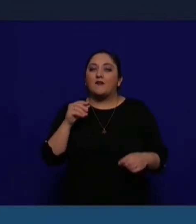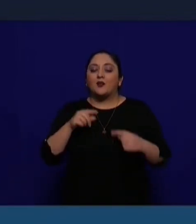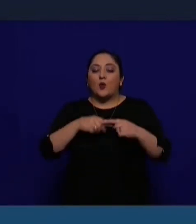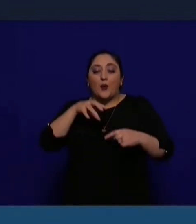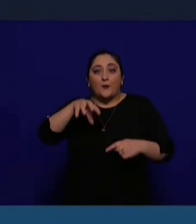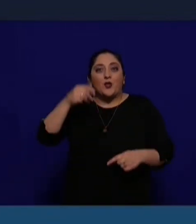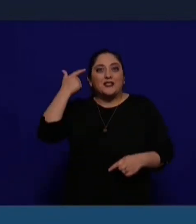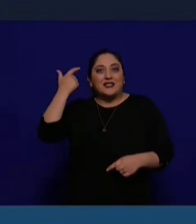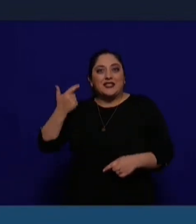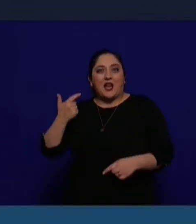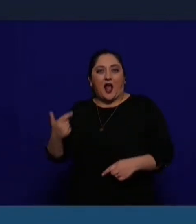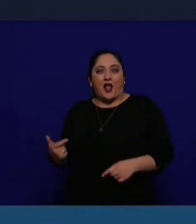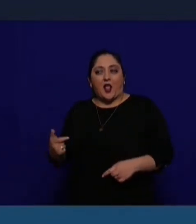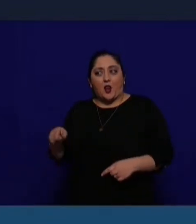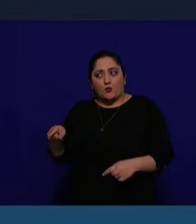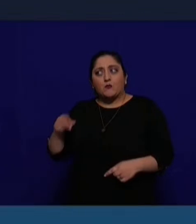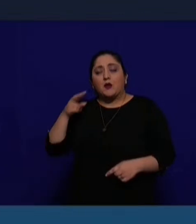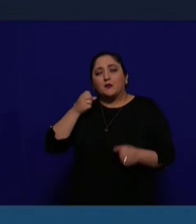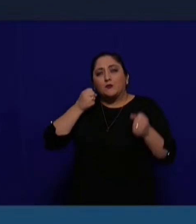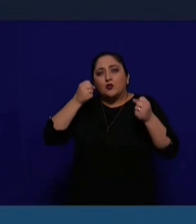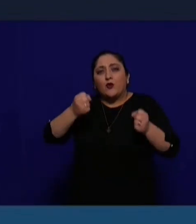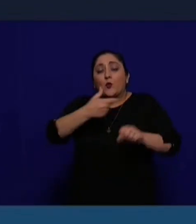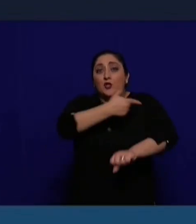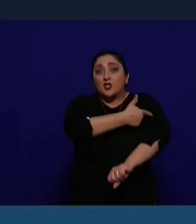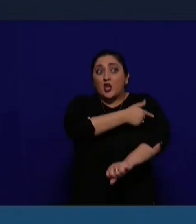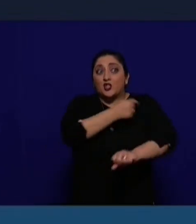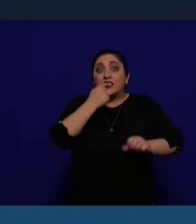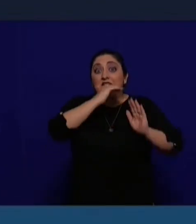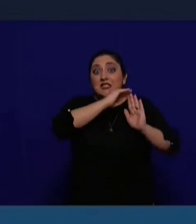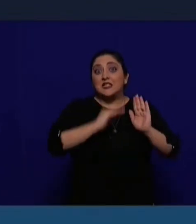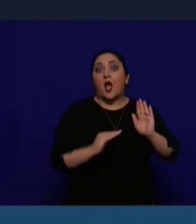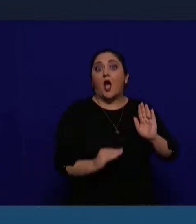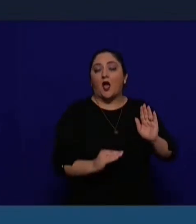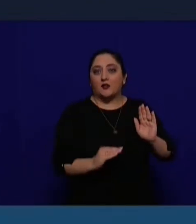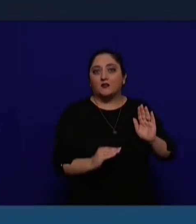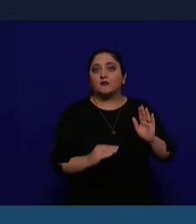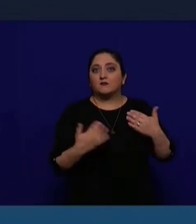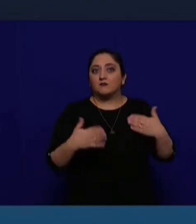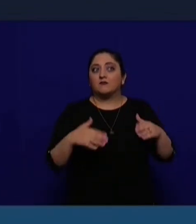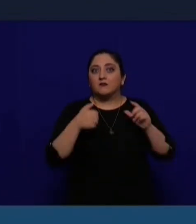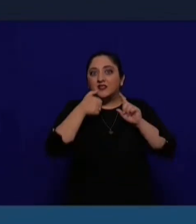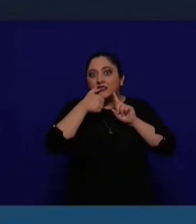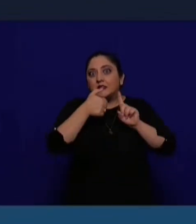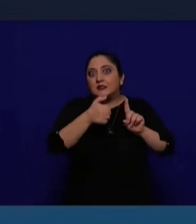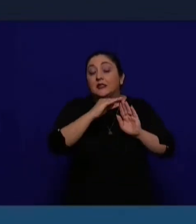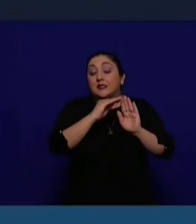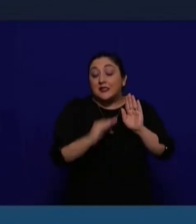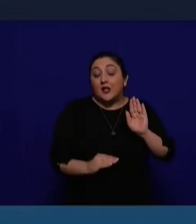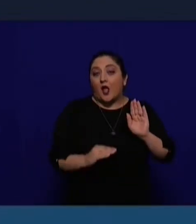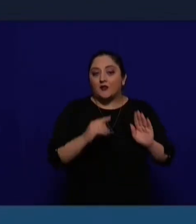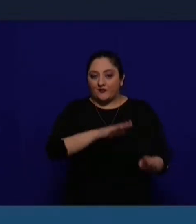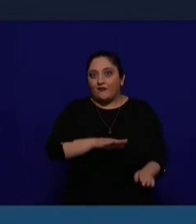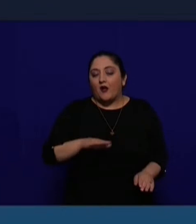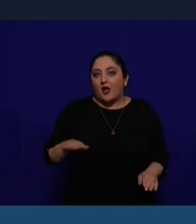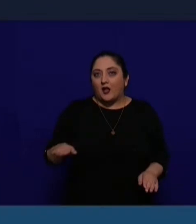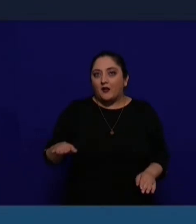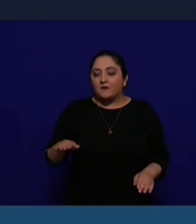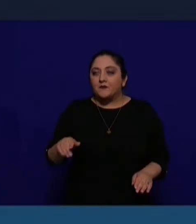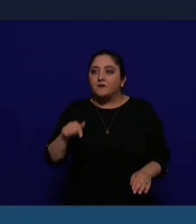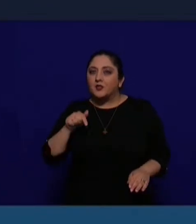l-Iżrael qegħdin jaraw kif ukoll pajjiżi oħrajn kif jistgħu jlaqmu il dawk issa it-tfal u adolescenti. Xi